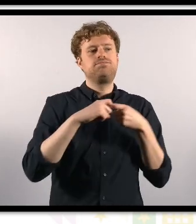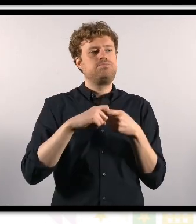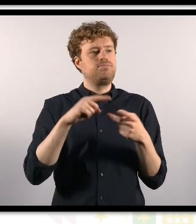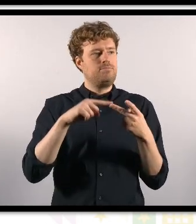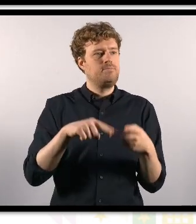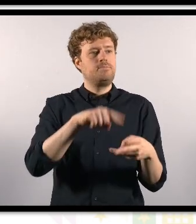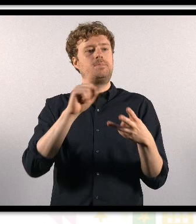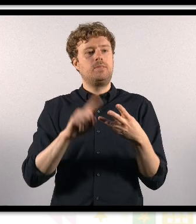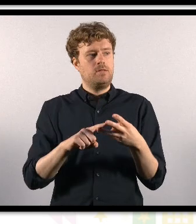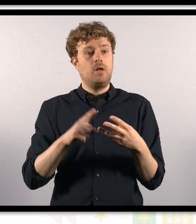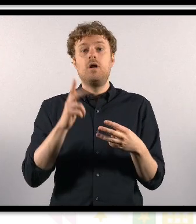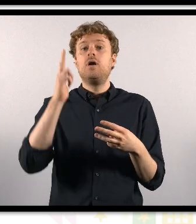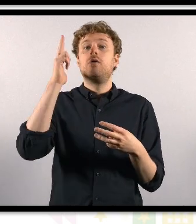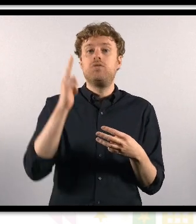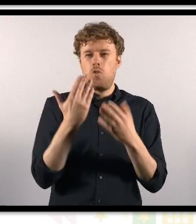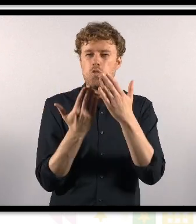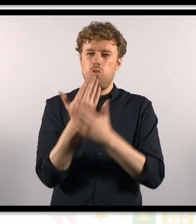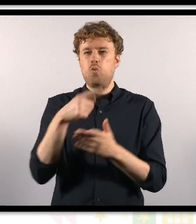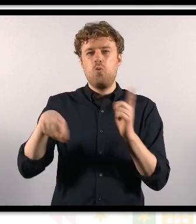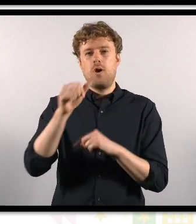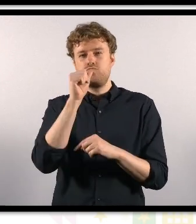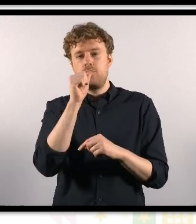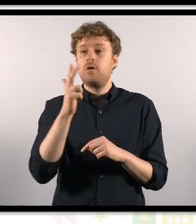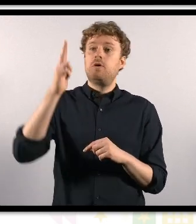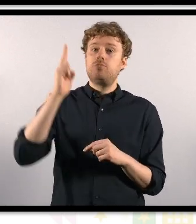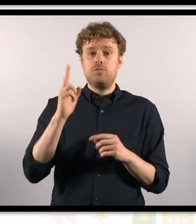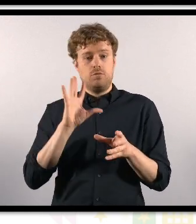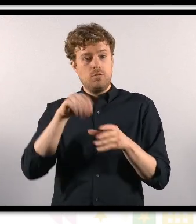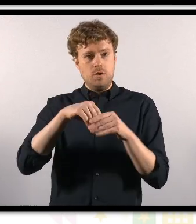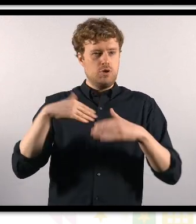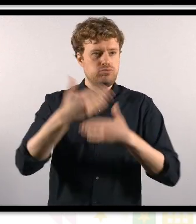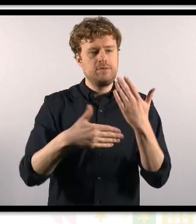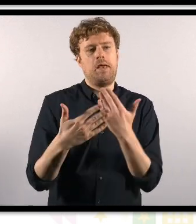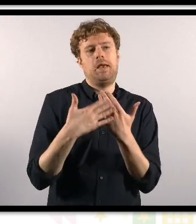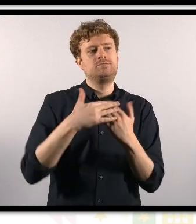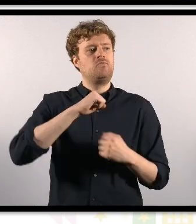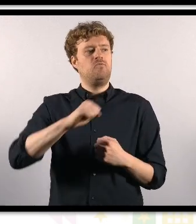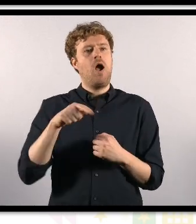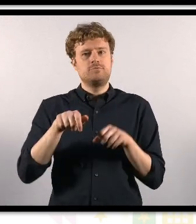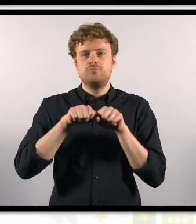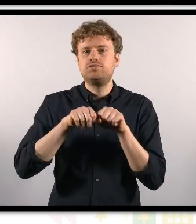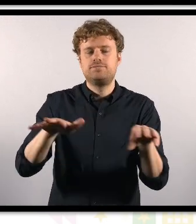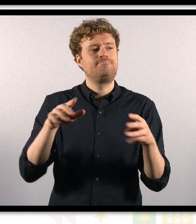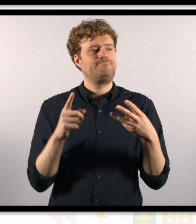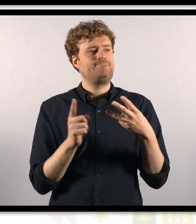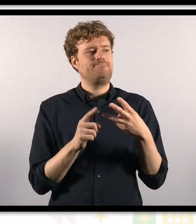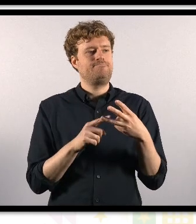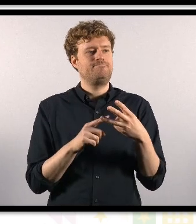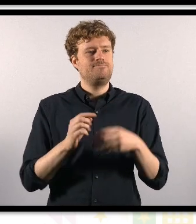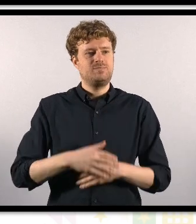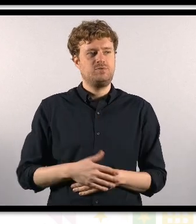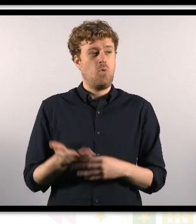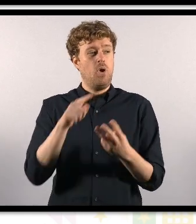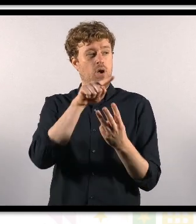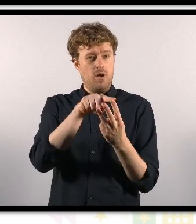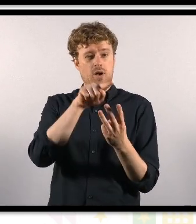yet? These shouldn't be three apps, but one. And it turns out that the foundational technology for building this is in the CNCF